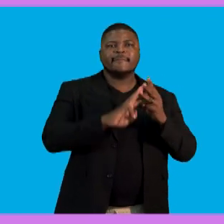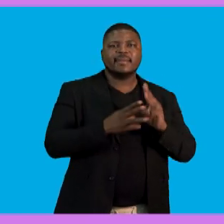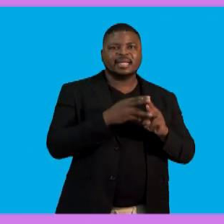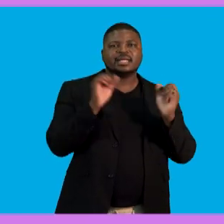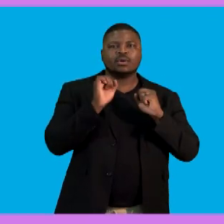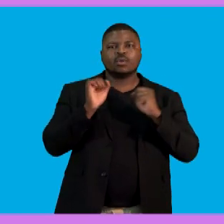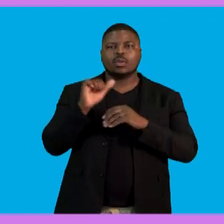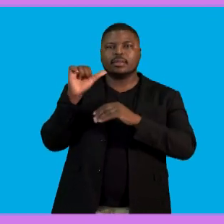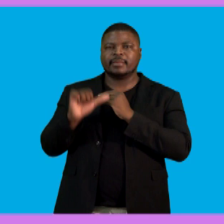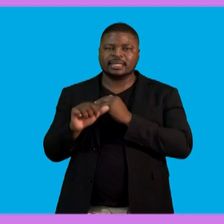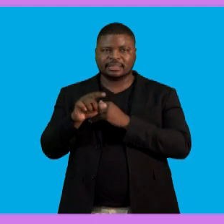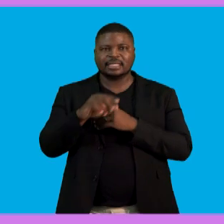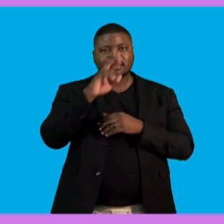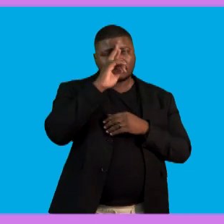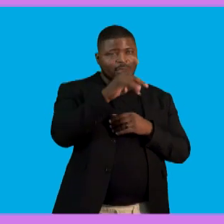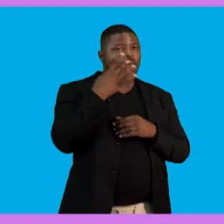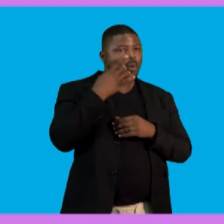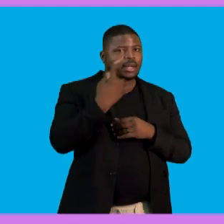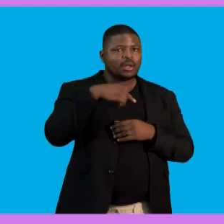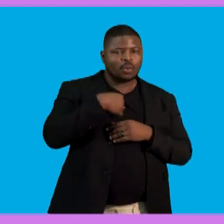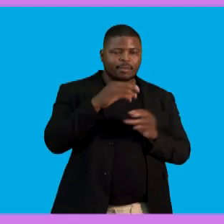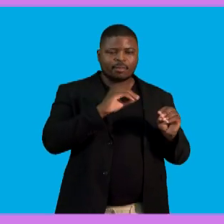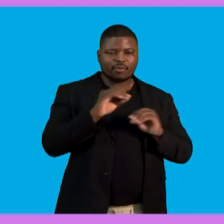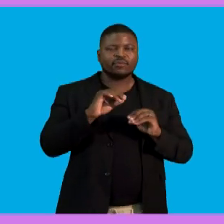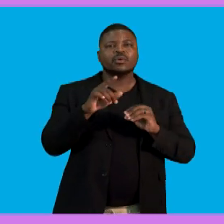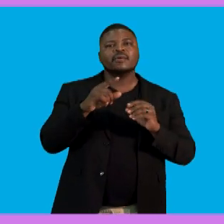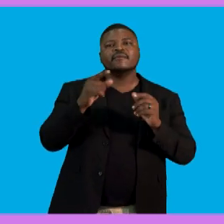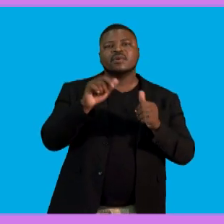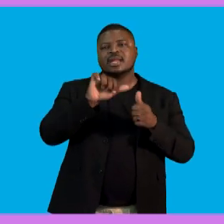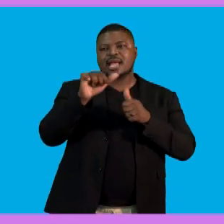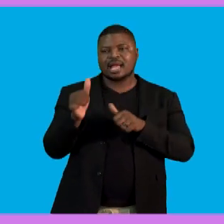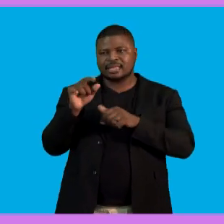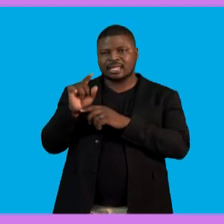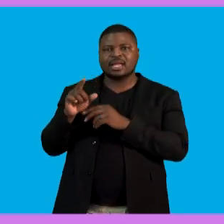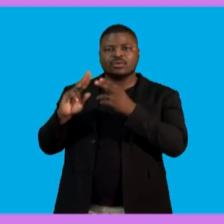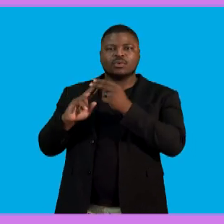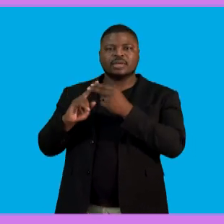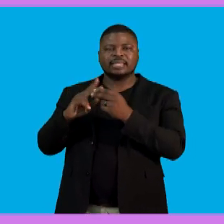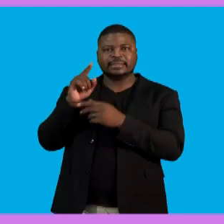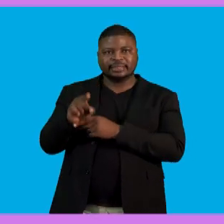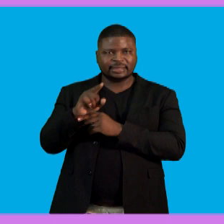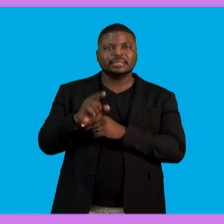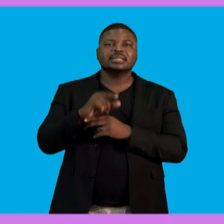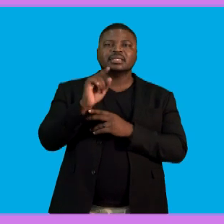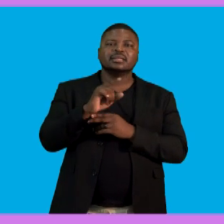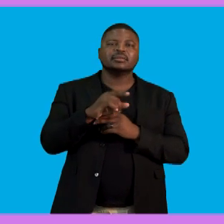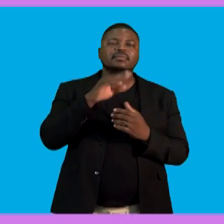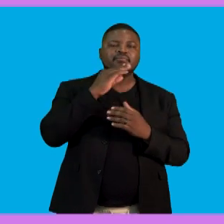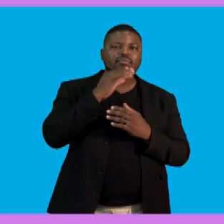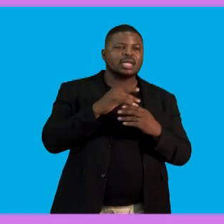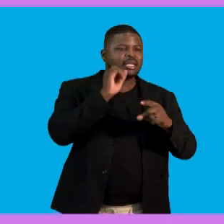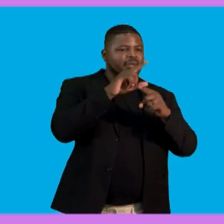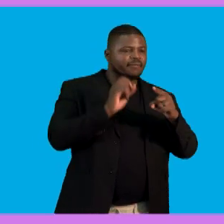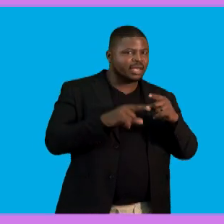that mean? This means that whenever we are moving from one unit to another, we have to then either multiply or divide by the number